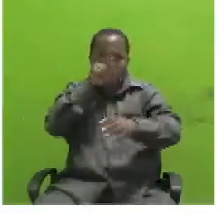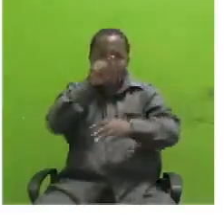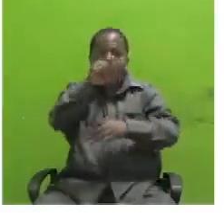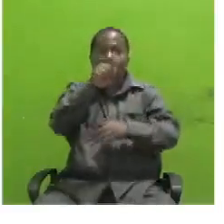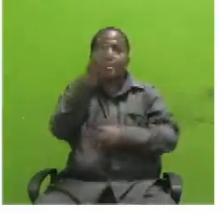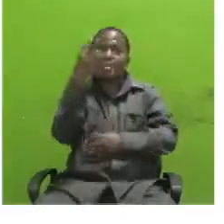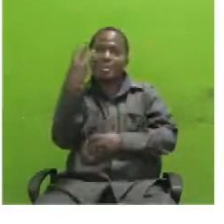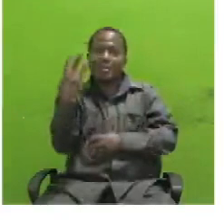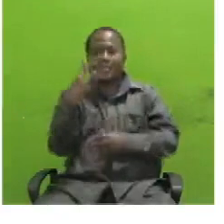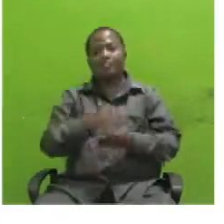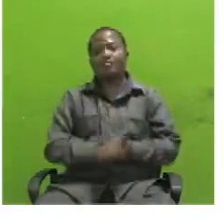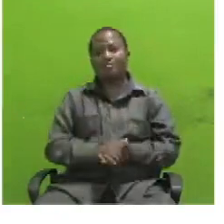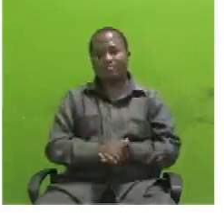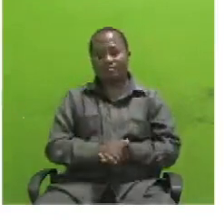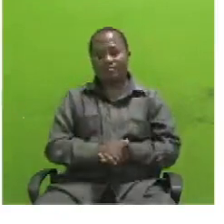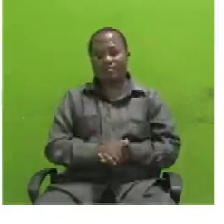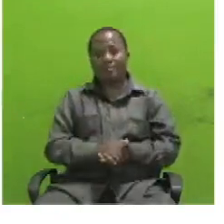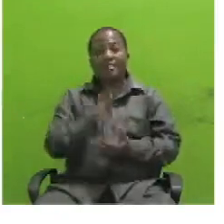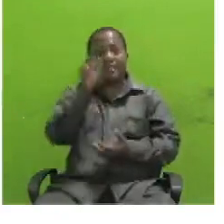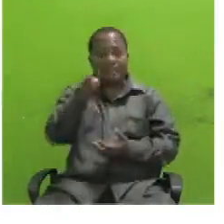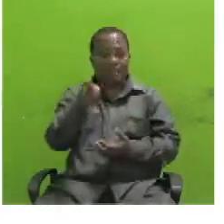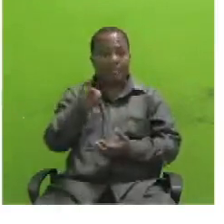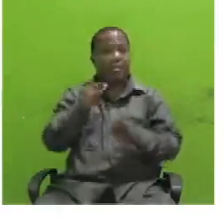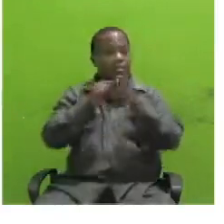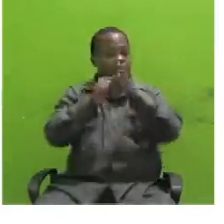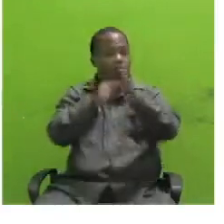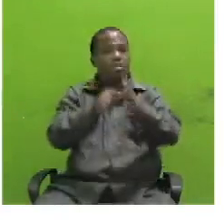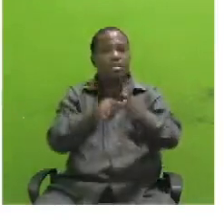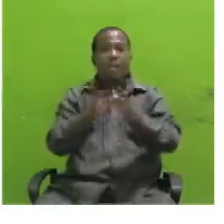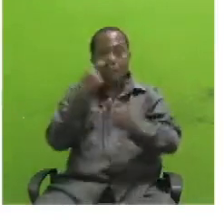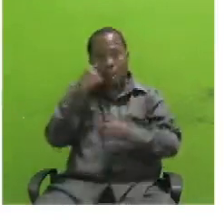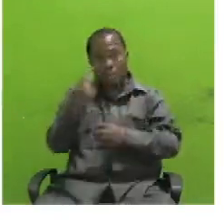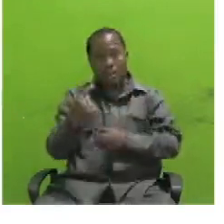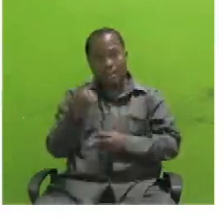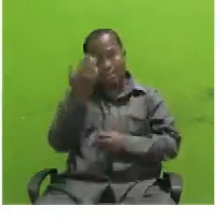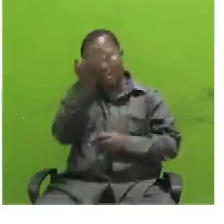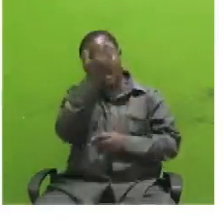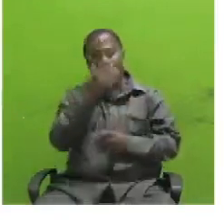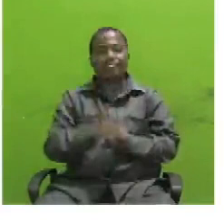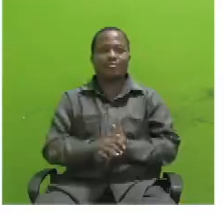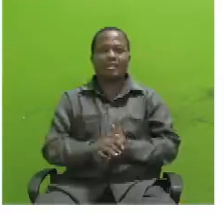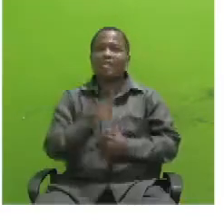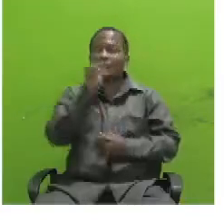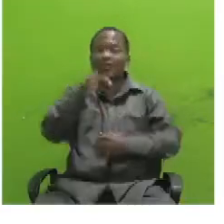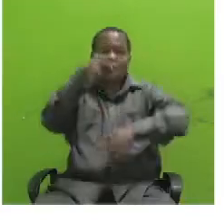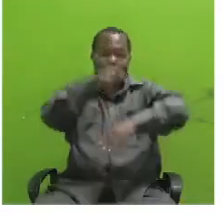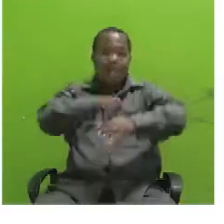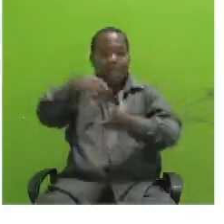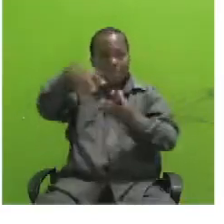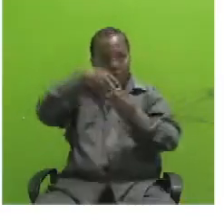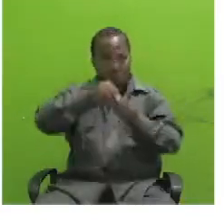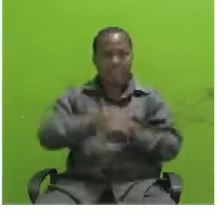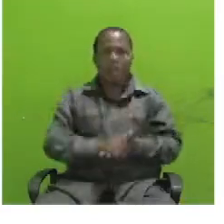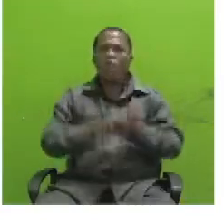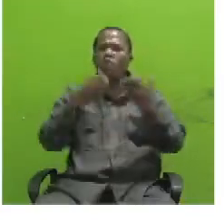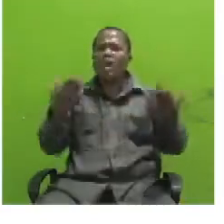3. This 3 should be pointed. Look at this. Let us tell the time together.